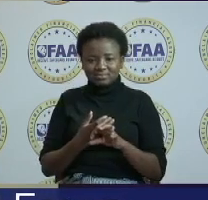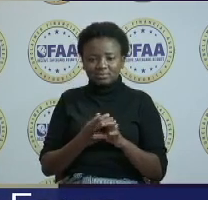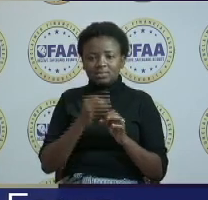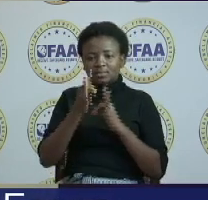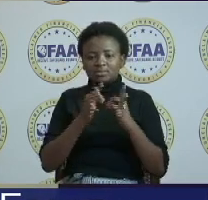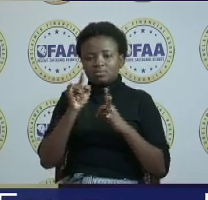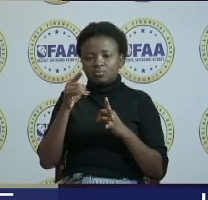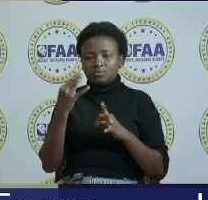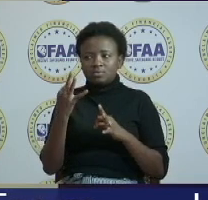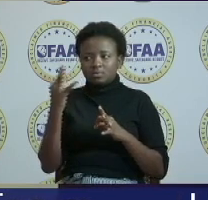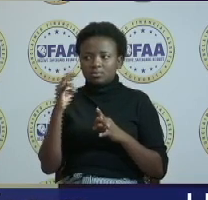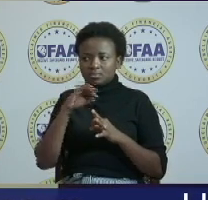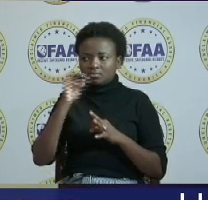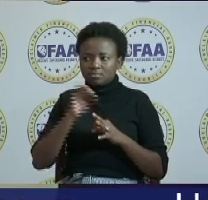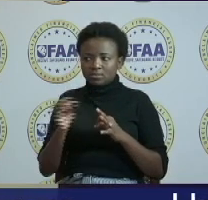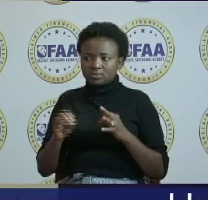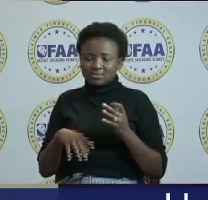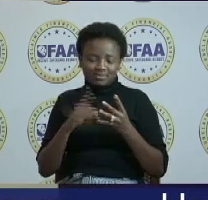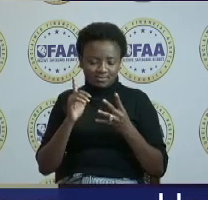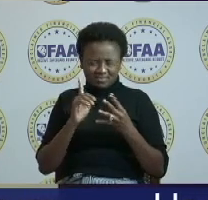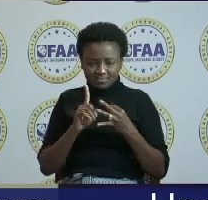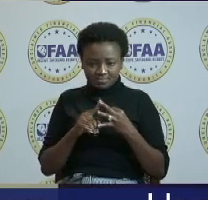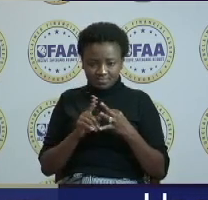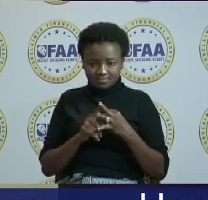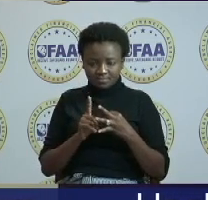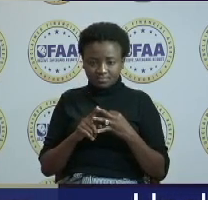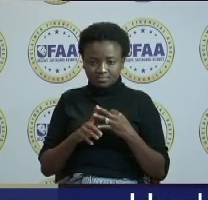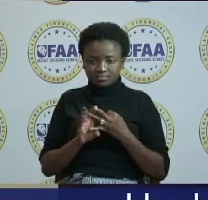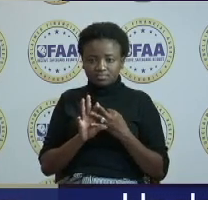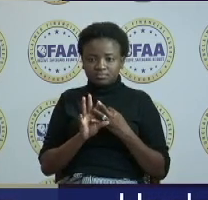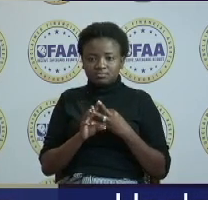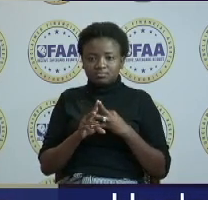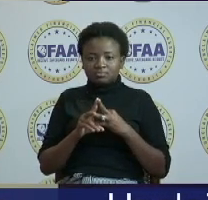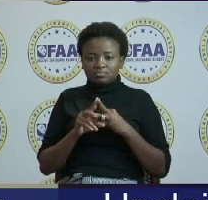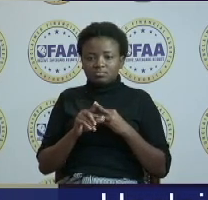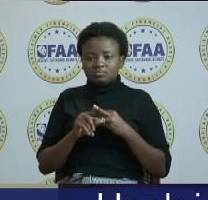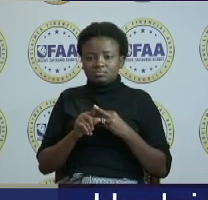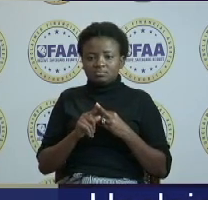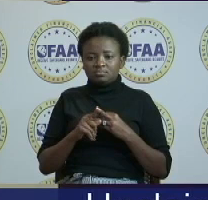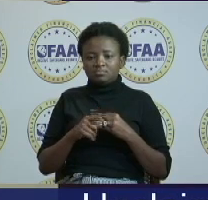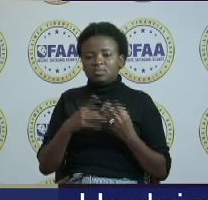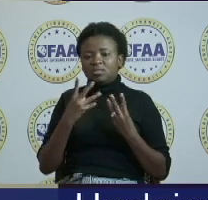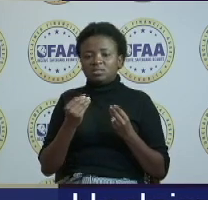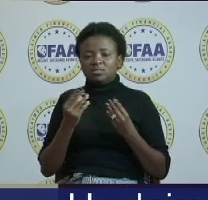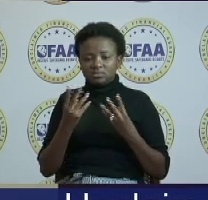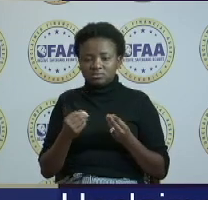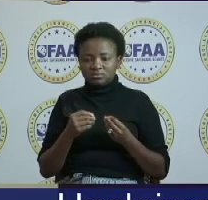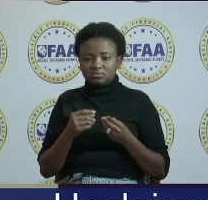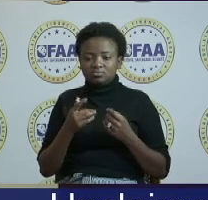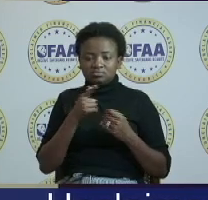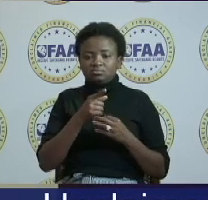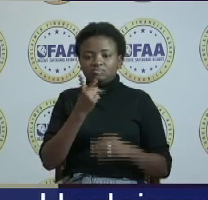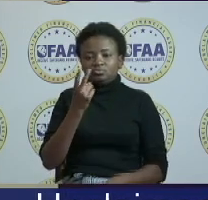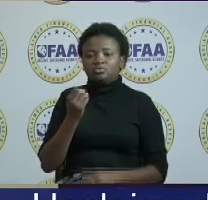33.33%. I think there is a push and pull there between those two options. And there is a section that says it's easy, and